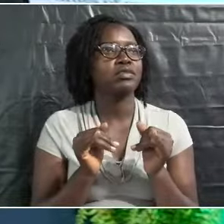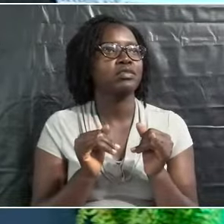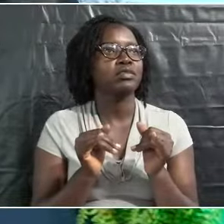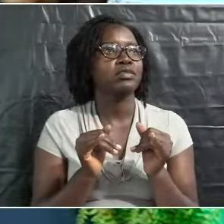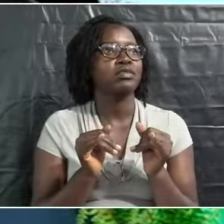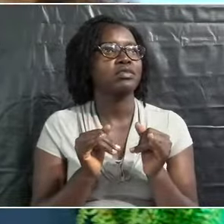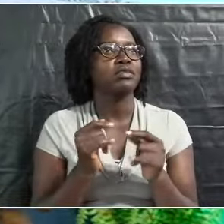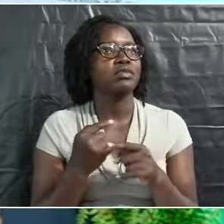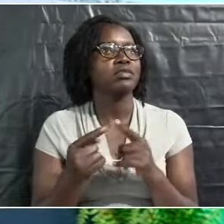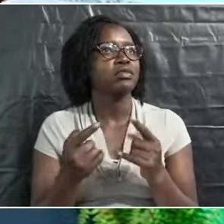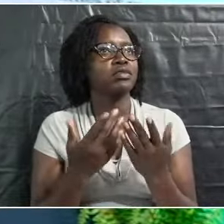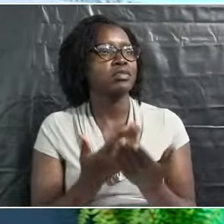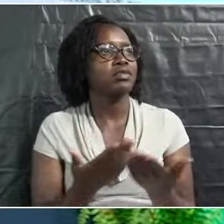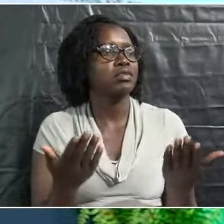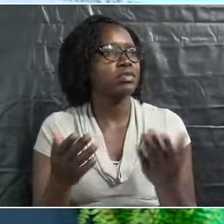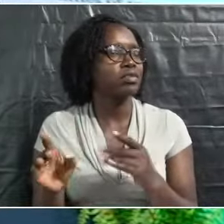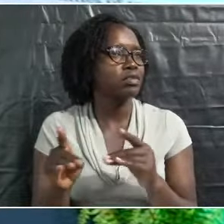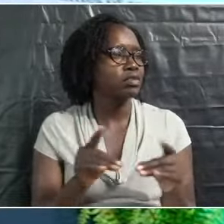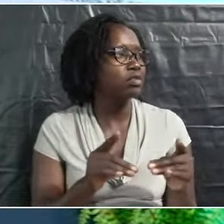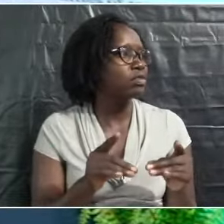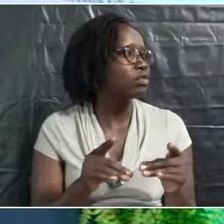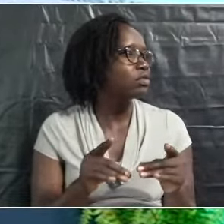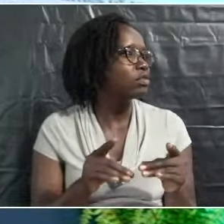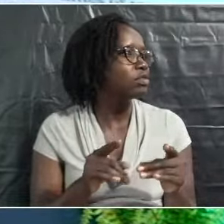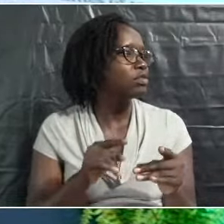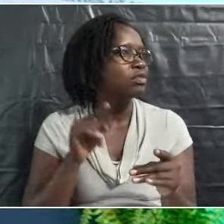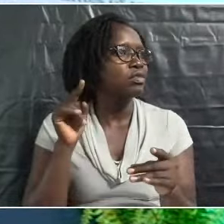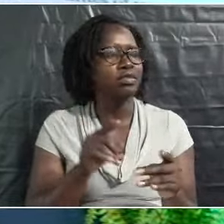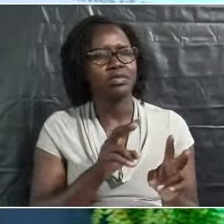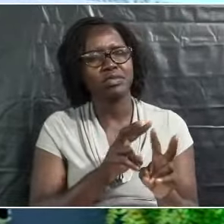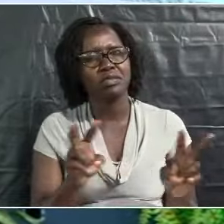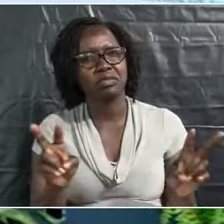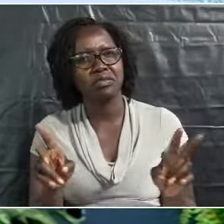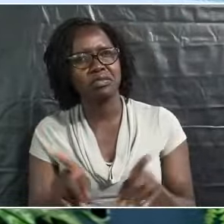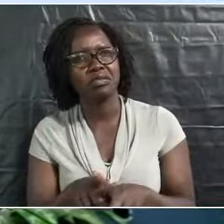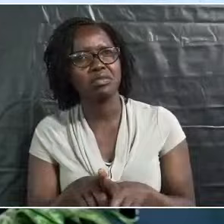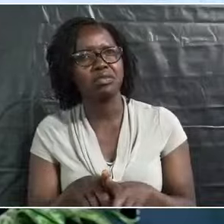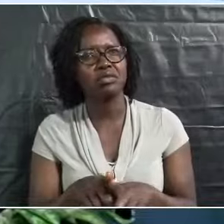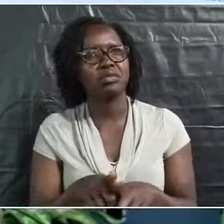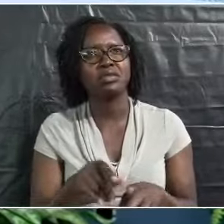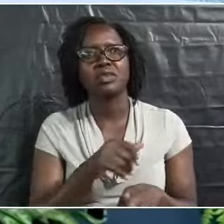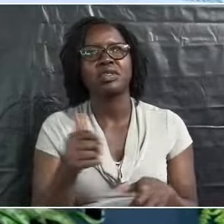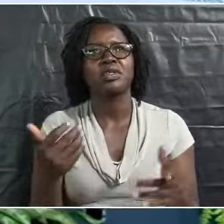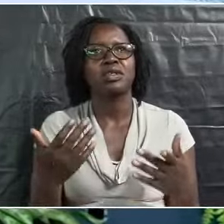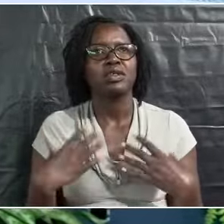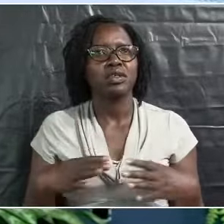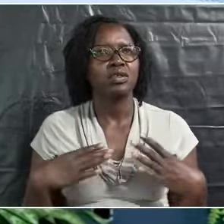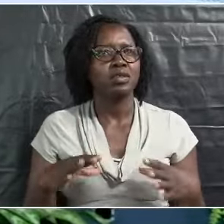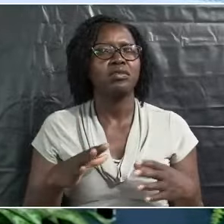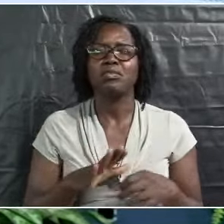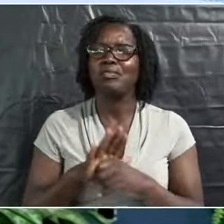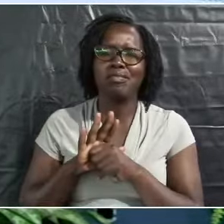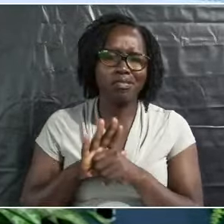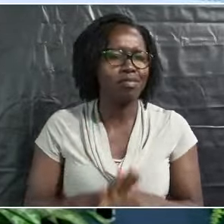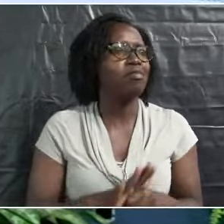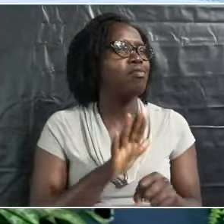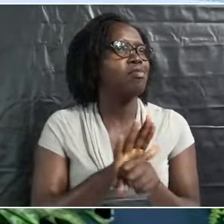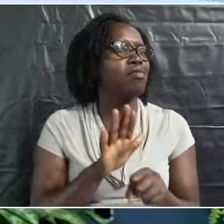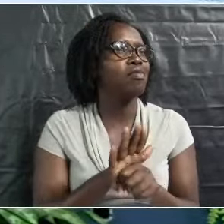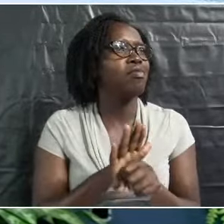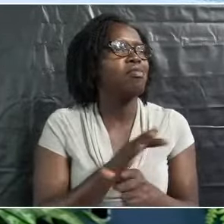This type of a thing you do, you cannot be looking like, you know, these other people. There is pressure.